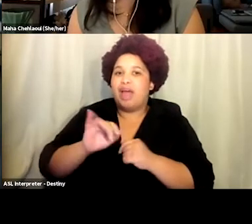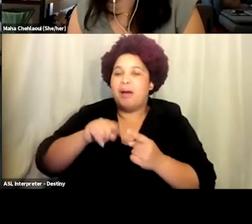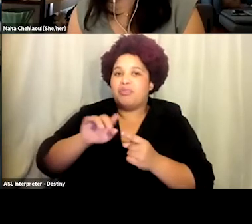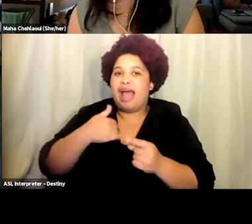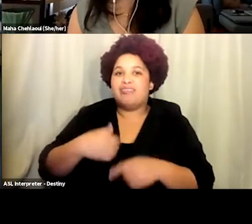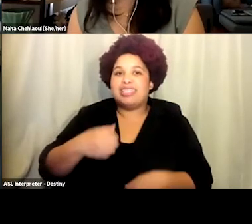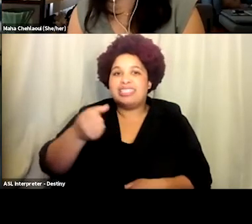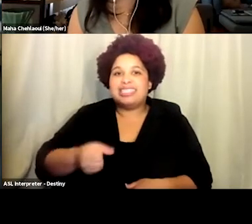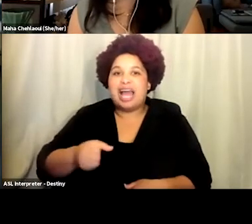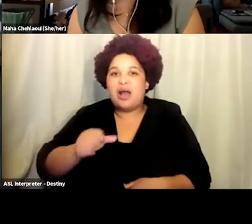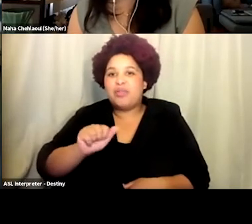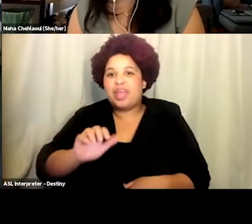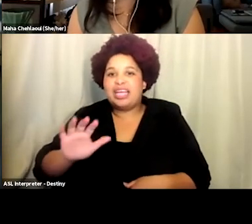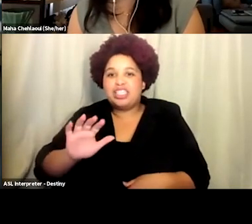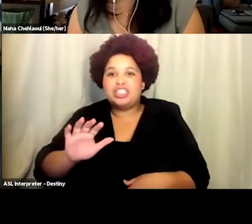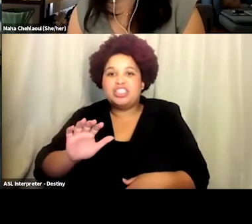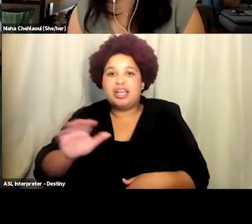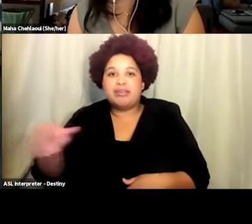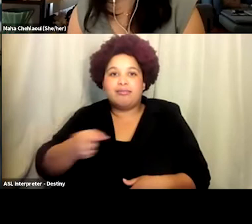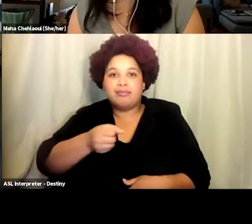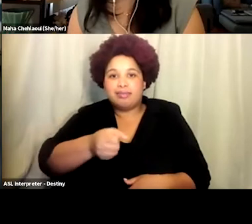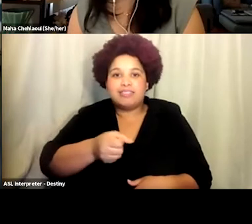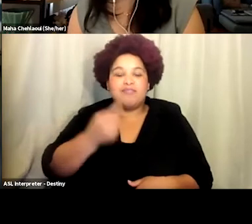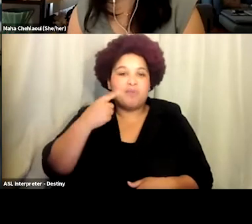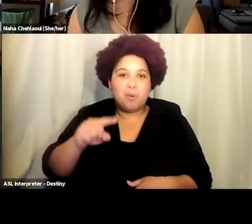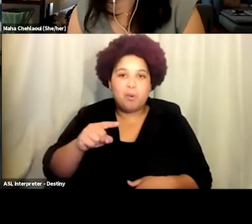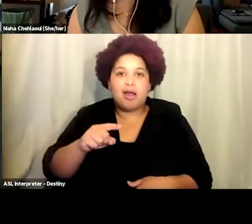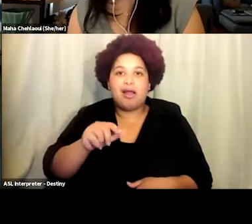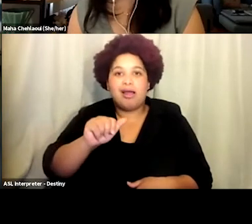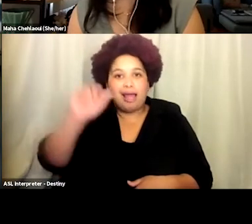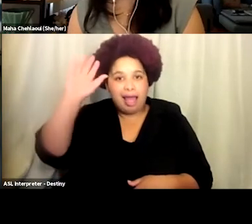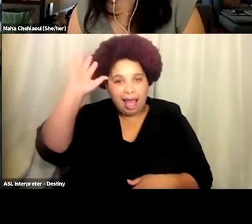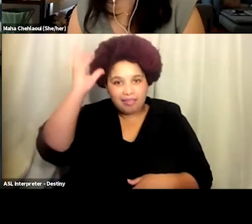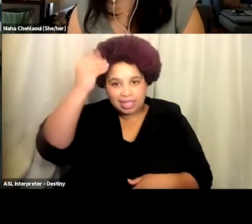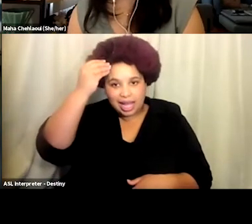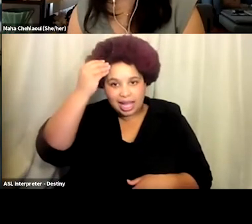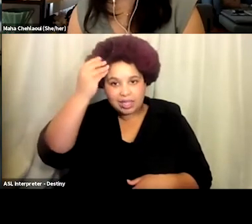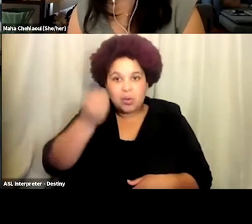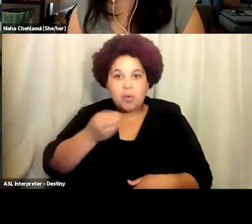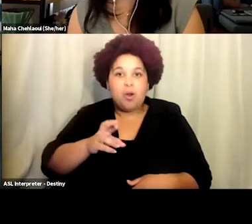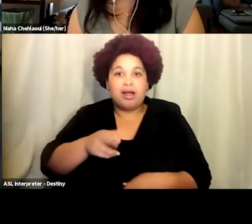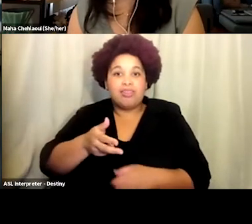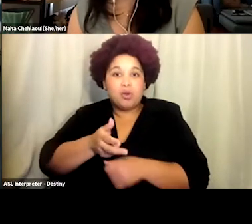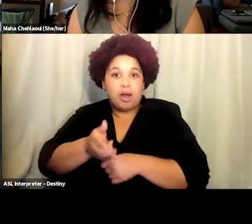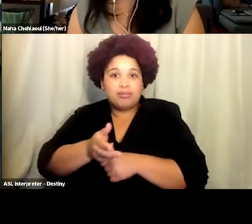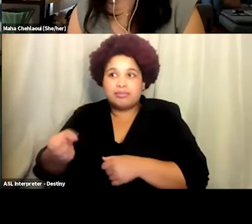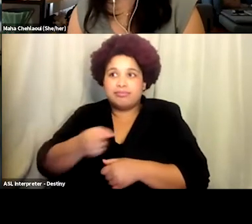South Asian cast to play an Afghan, and even Oscar Isaac, who is Guatemalan, has played Middle Eastern a couple times, most